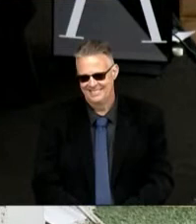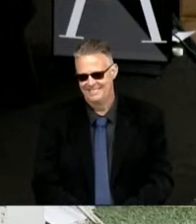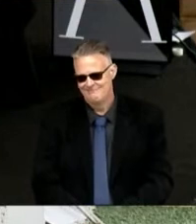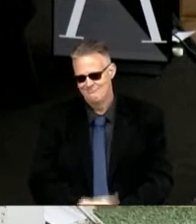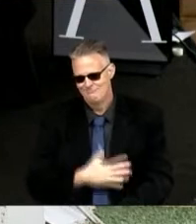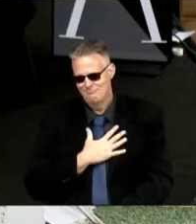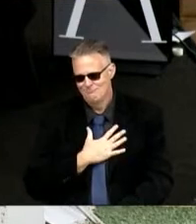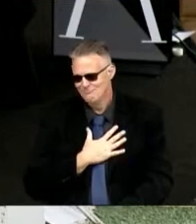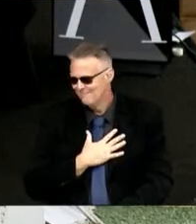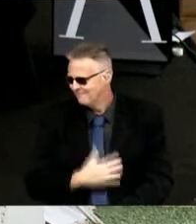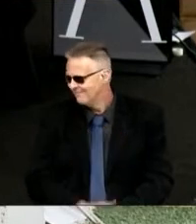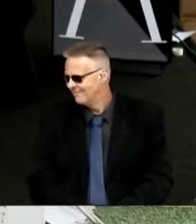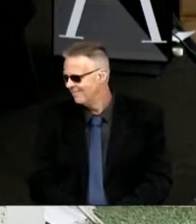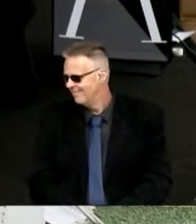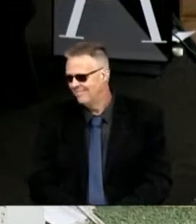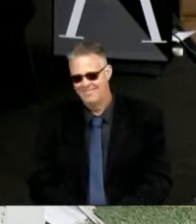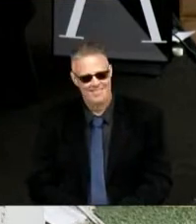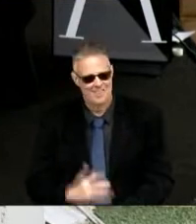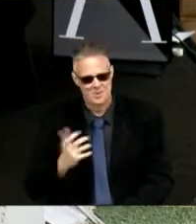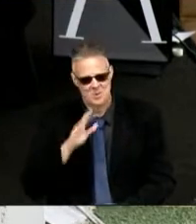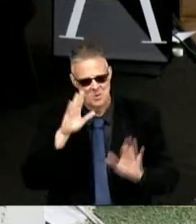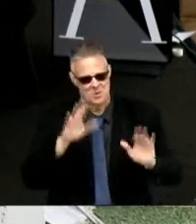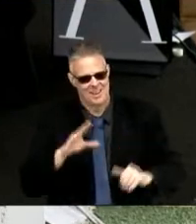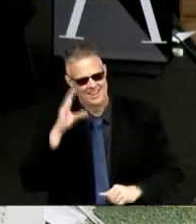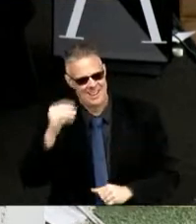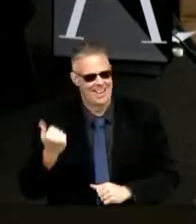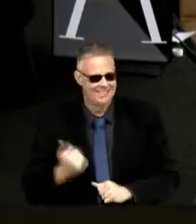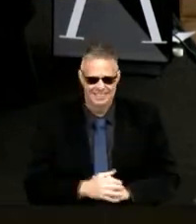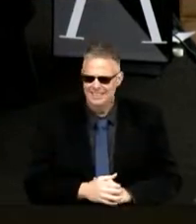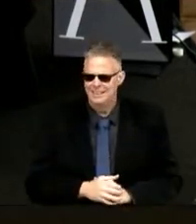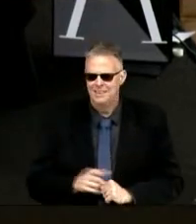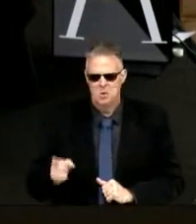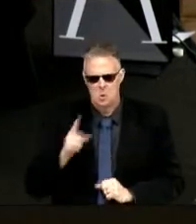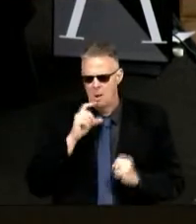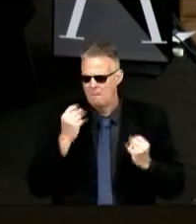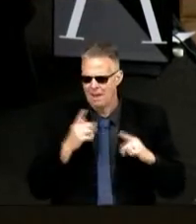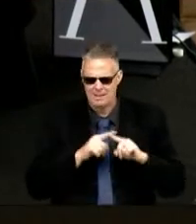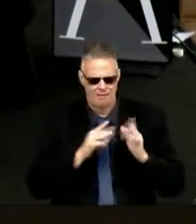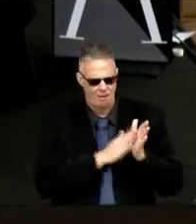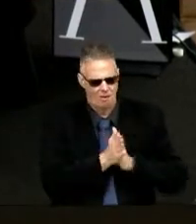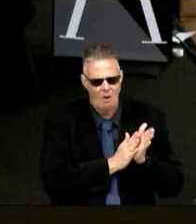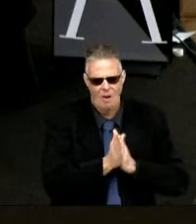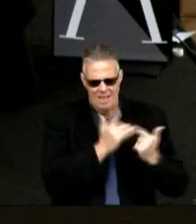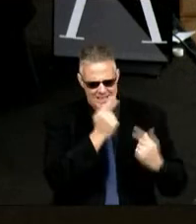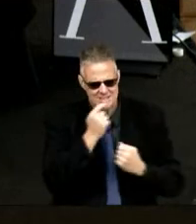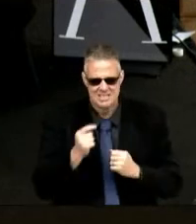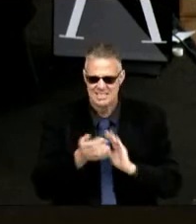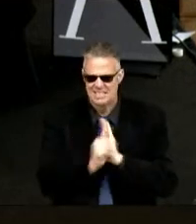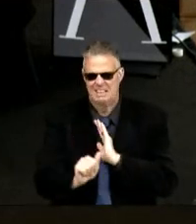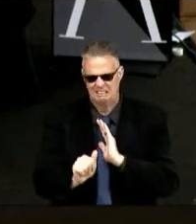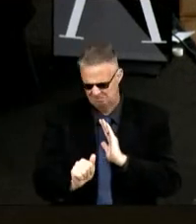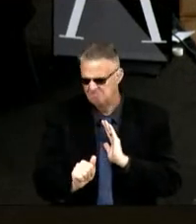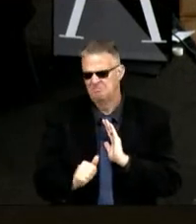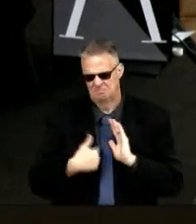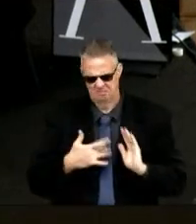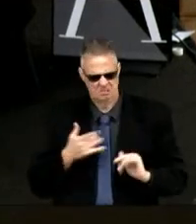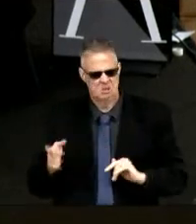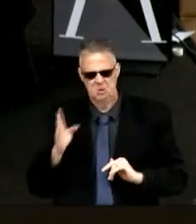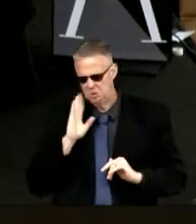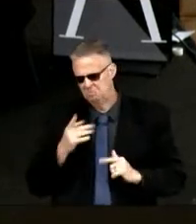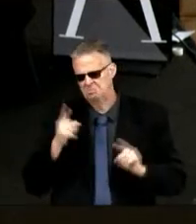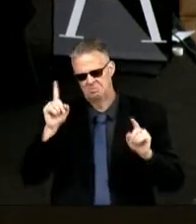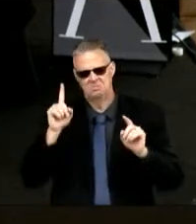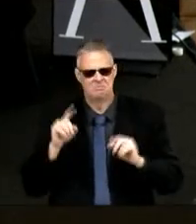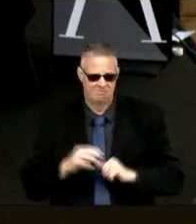Oh, what a great guy. Cameron has so many interests and skills, I have no doubt that he will go far in this